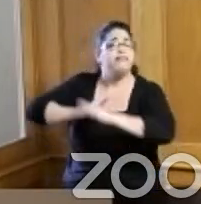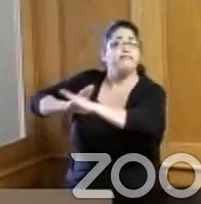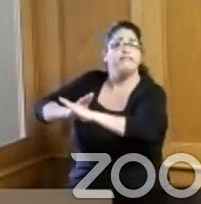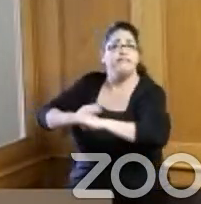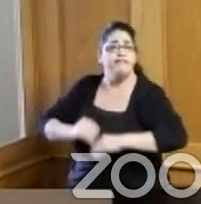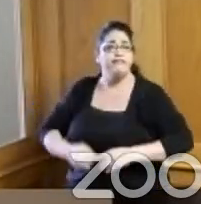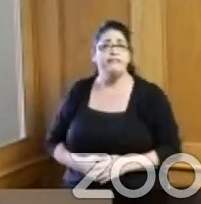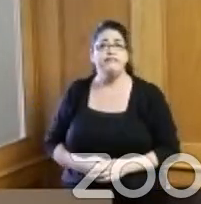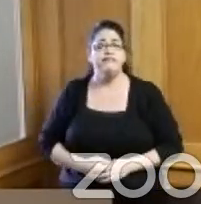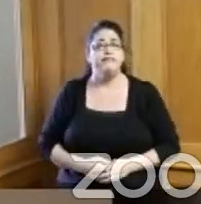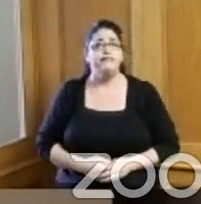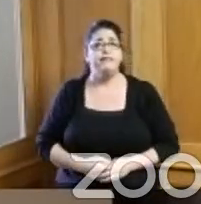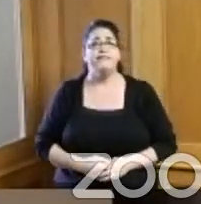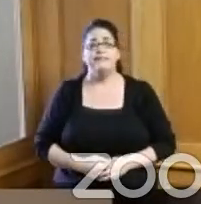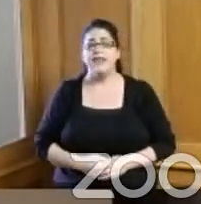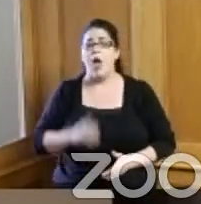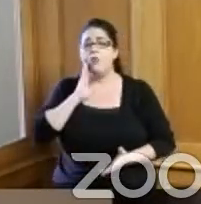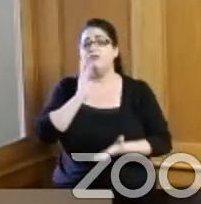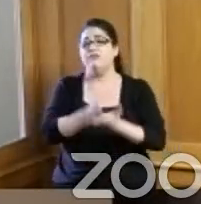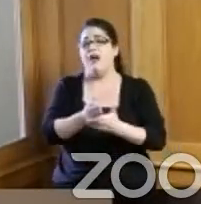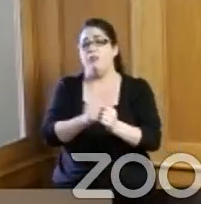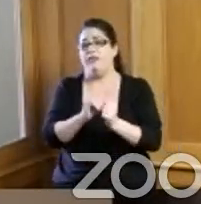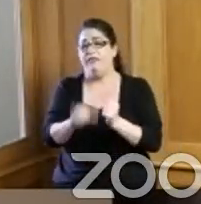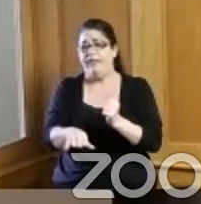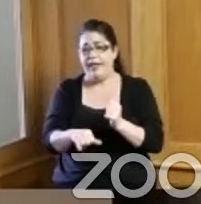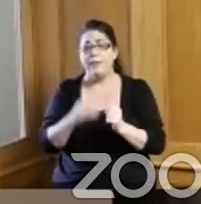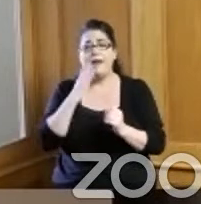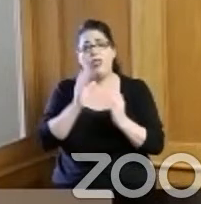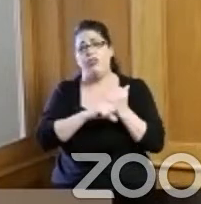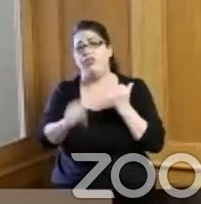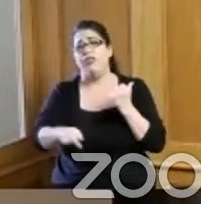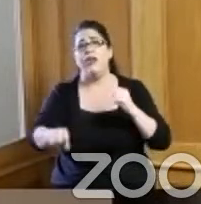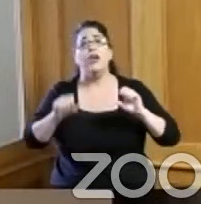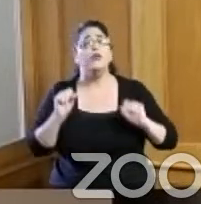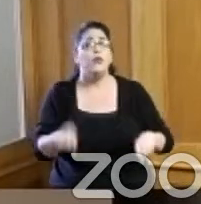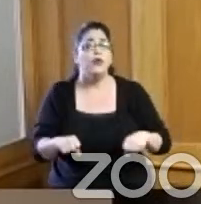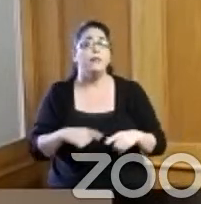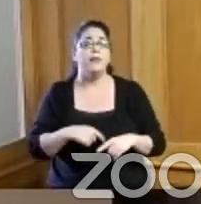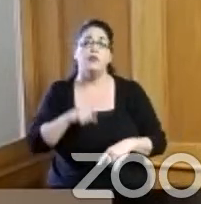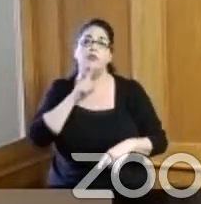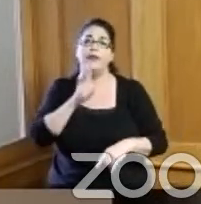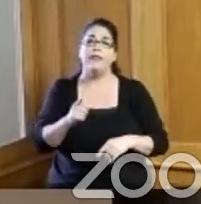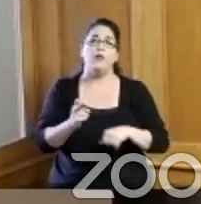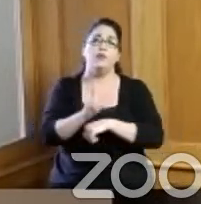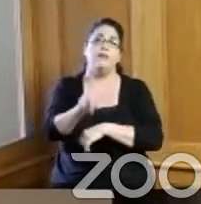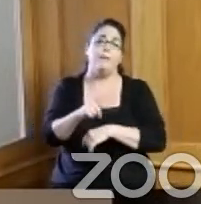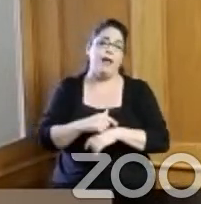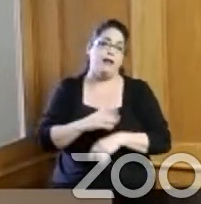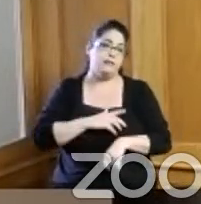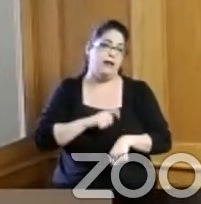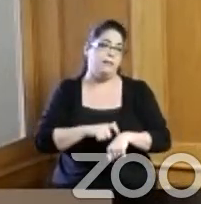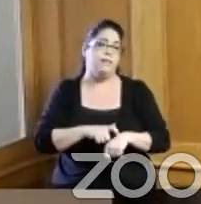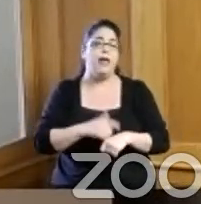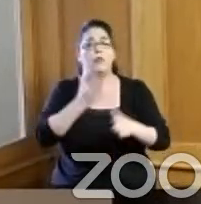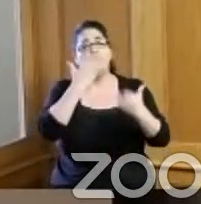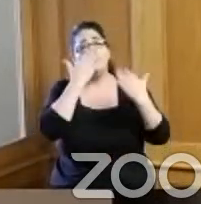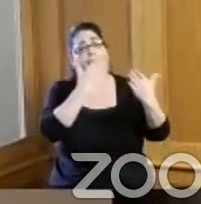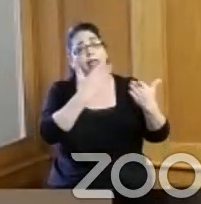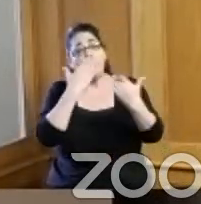And I'll just cut it short there because I could go on and on, but I really have used up my time. I wanted to say thank